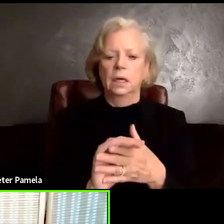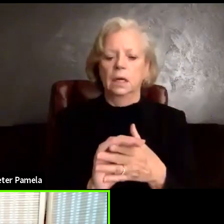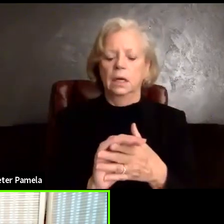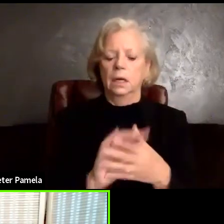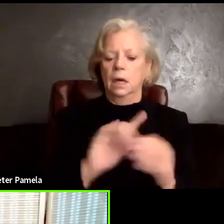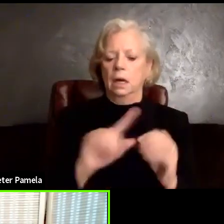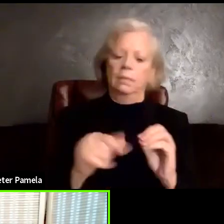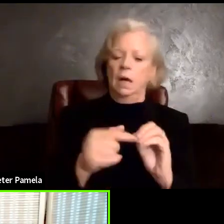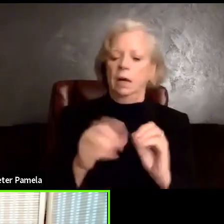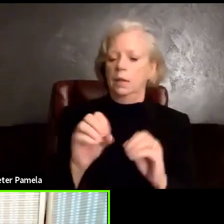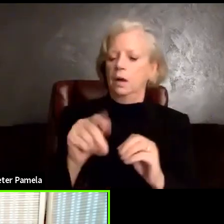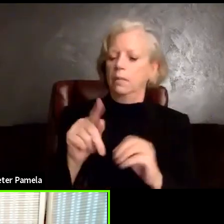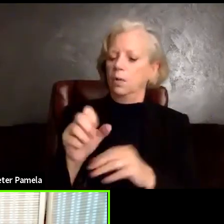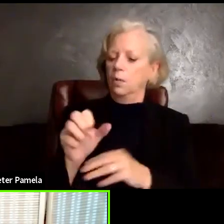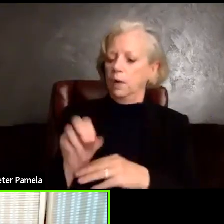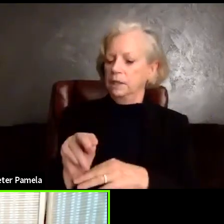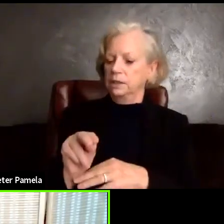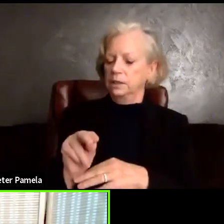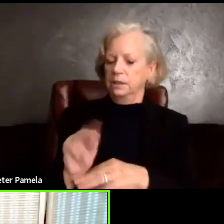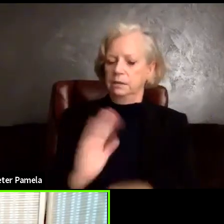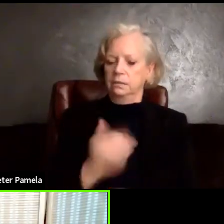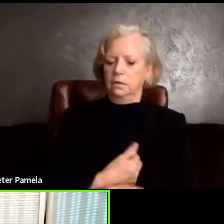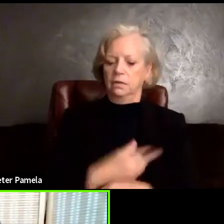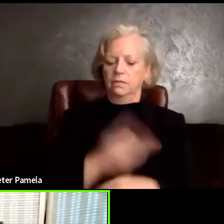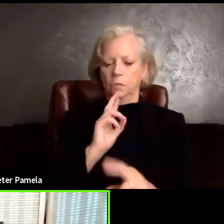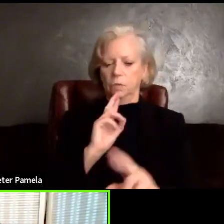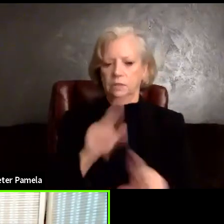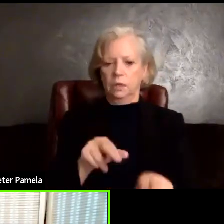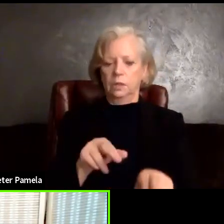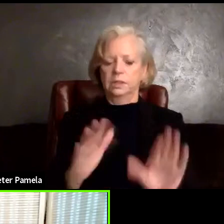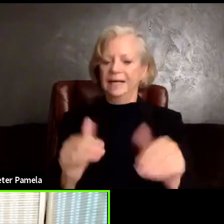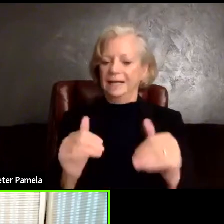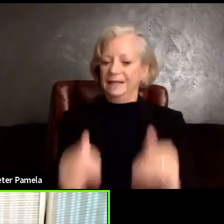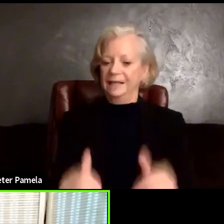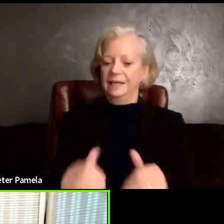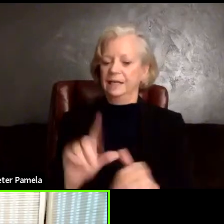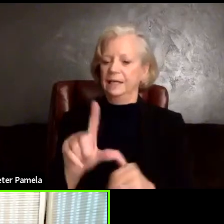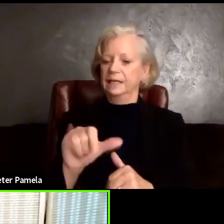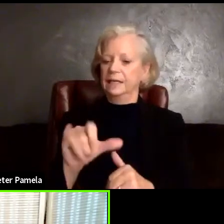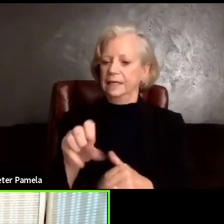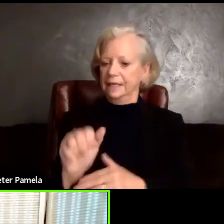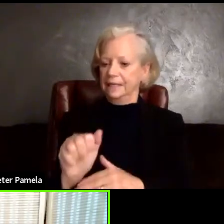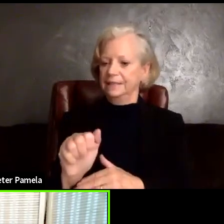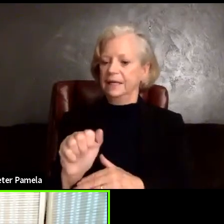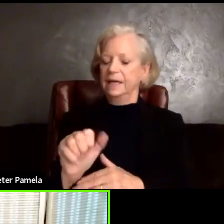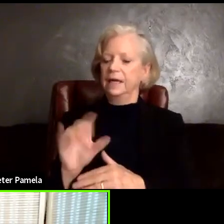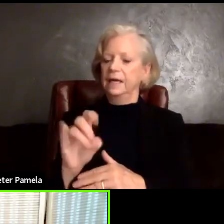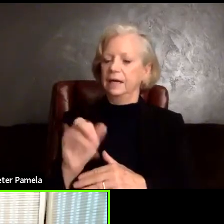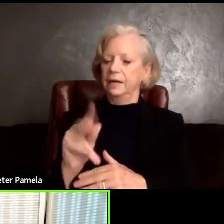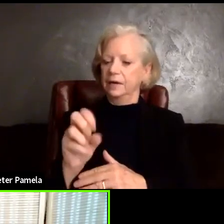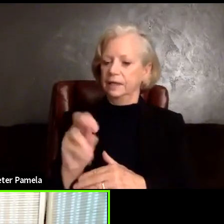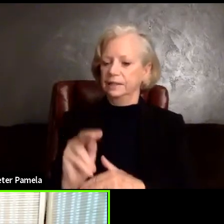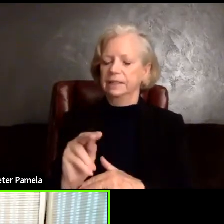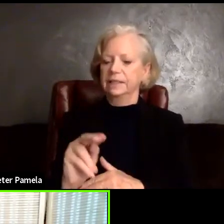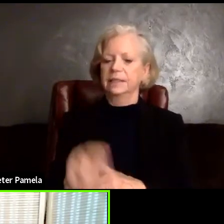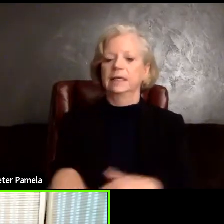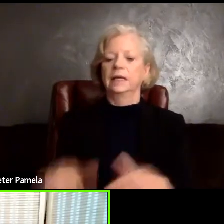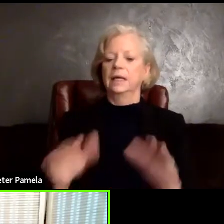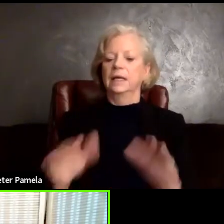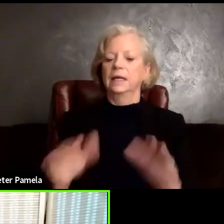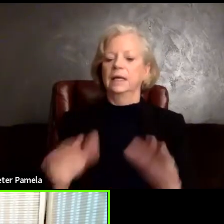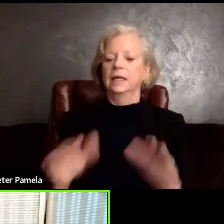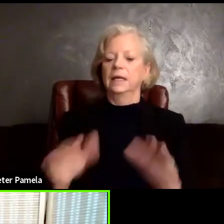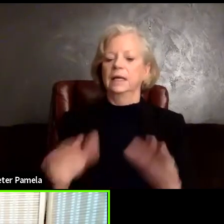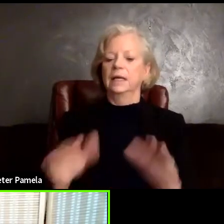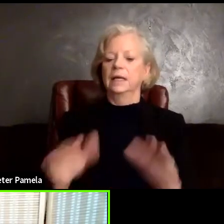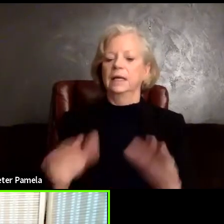operations of our response. And Lisa Erickson and Kiko Mallon will cover and review and go